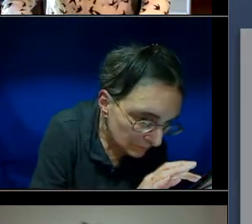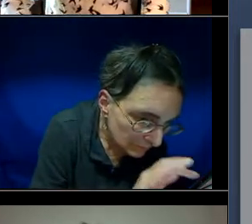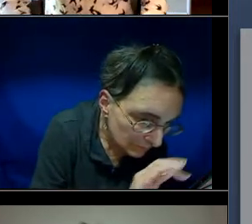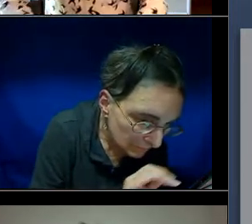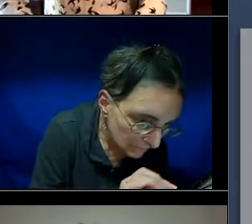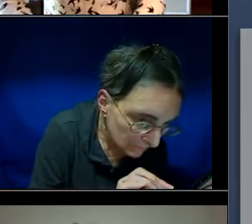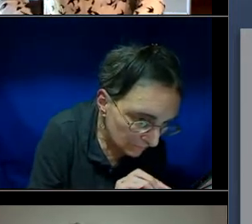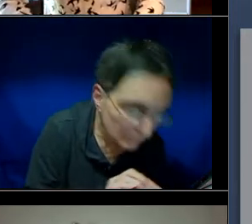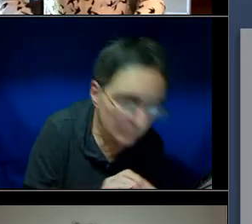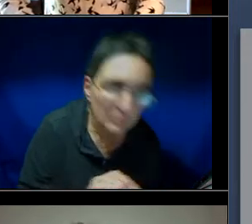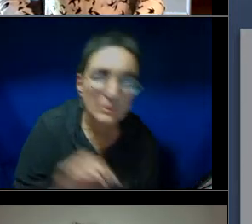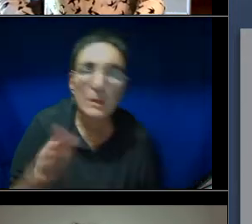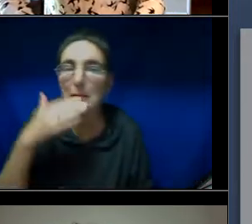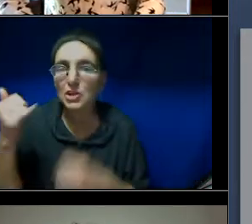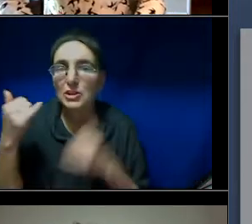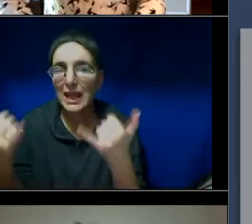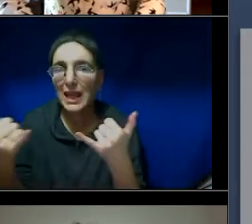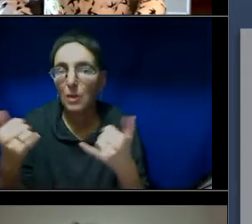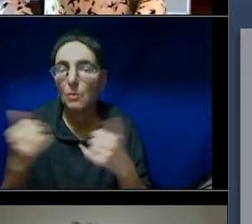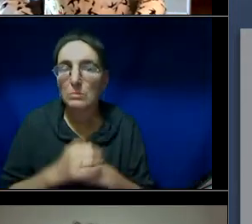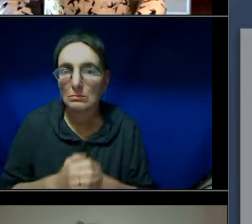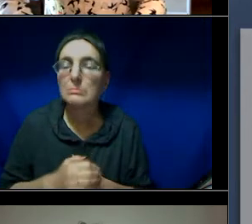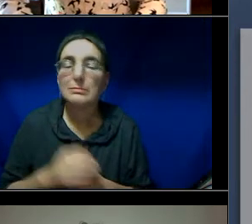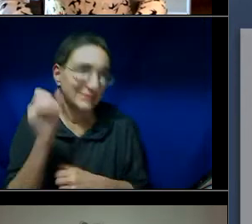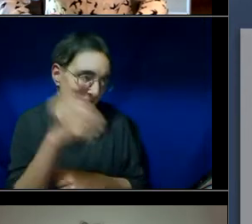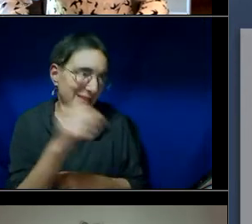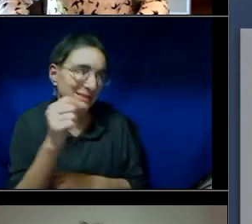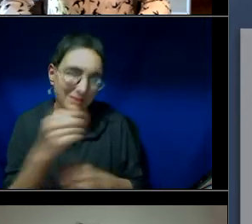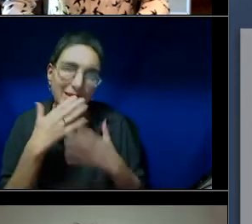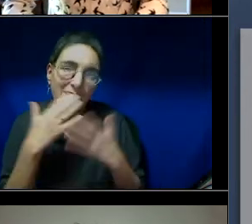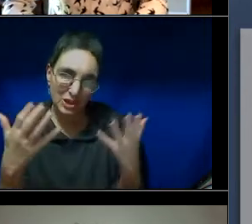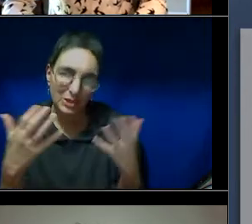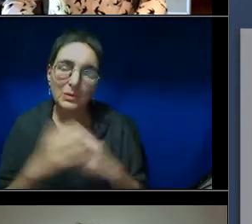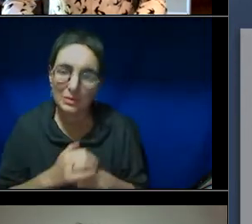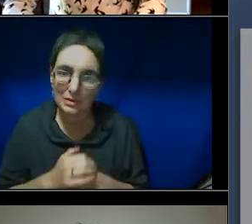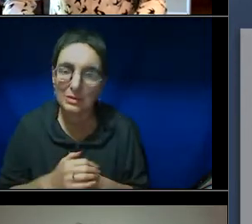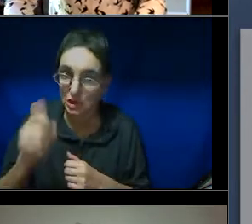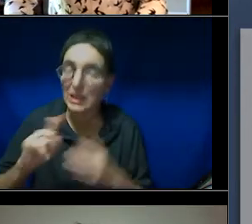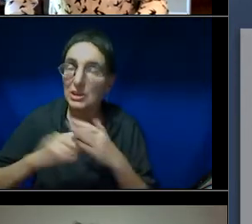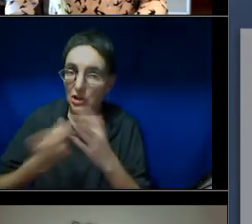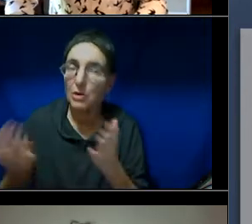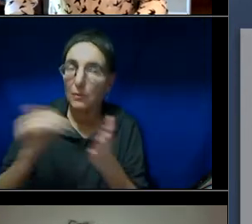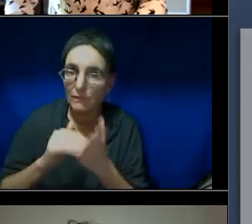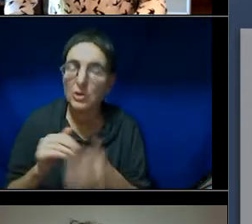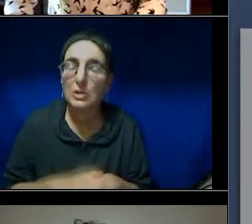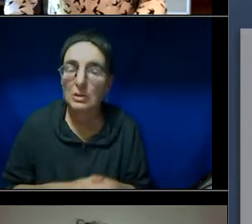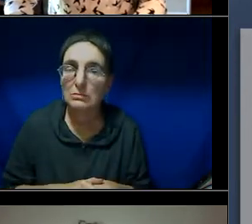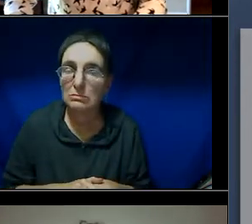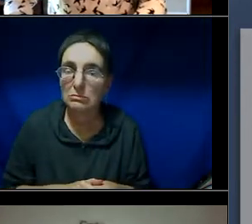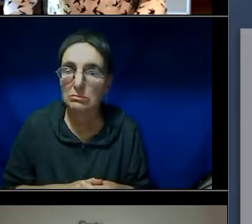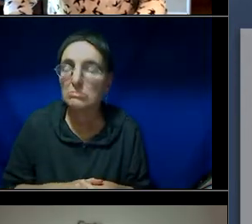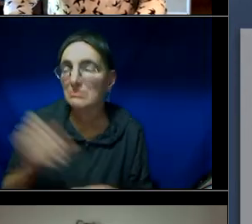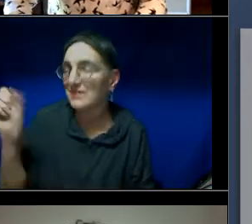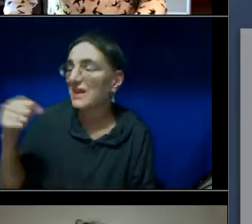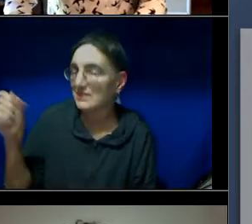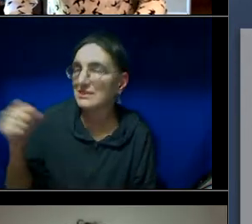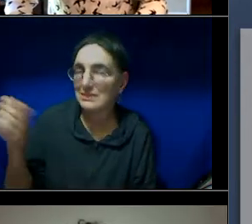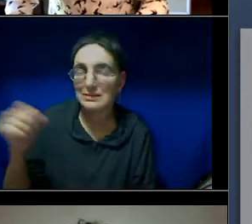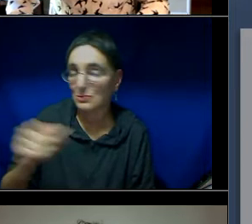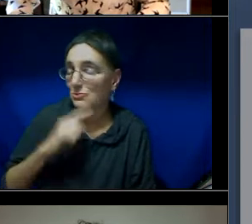Is that better now? Yes, thank you. Should I start over? Probably, yeah, it was really